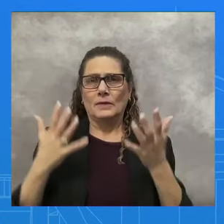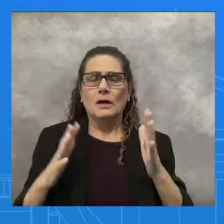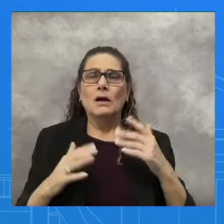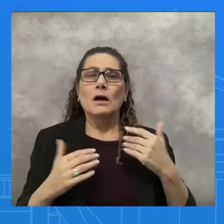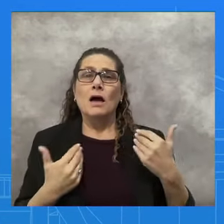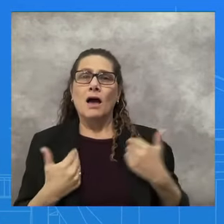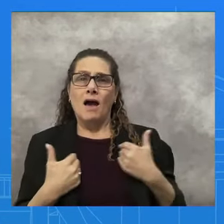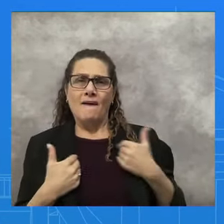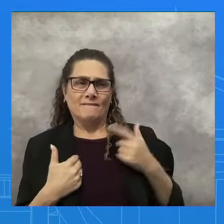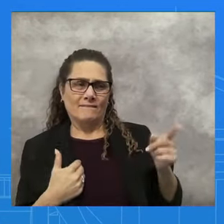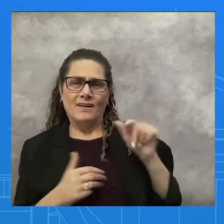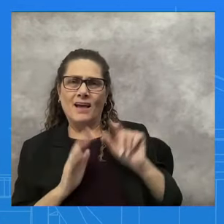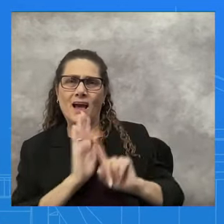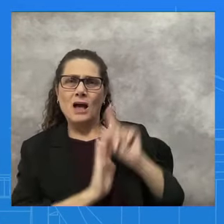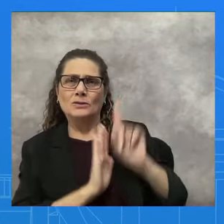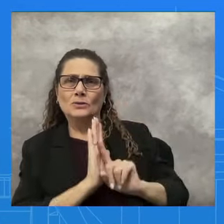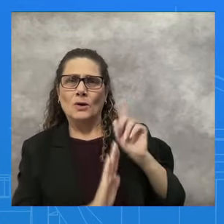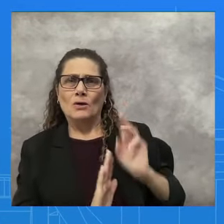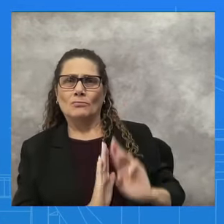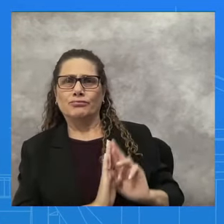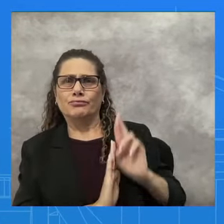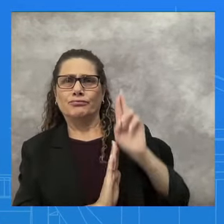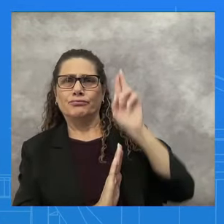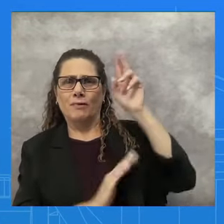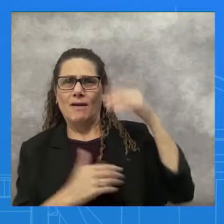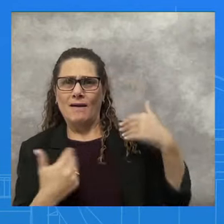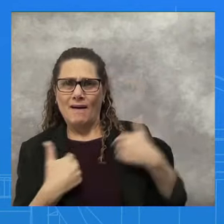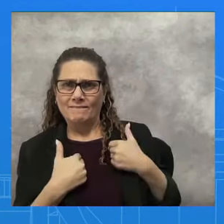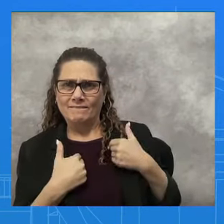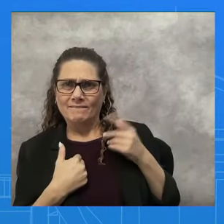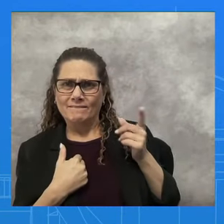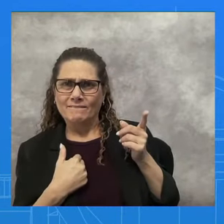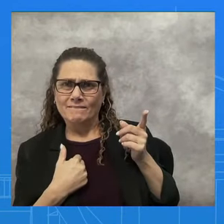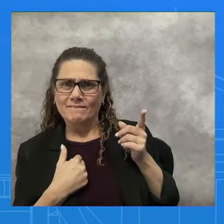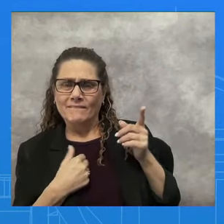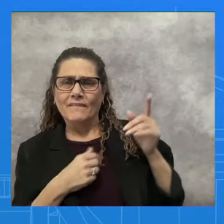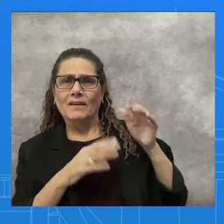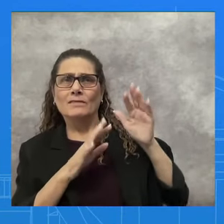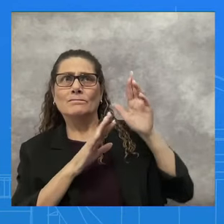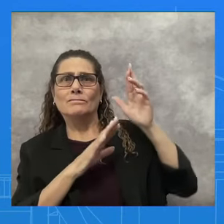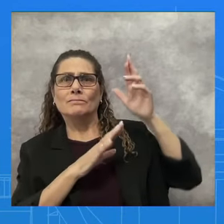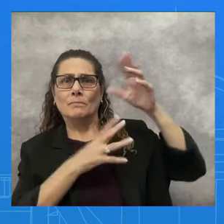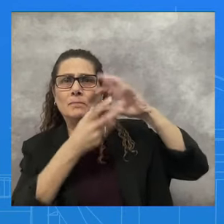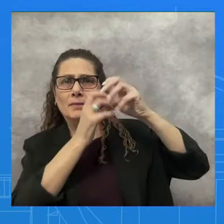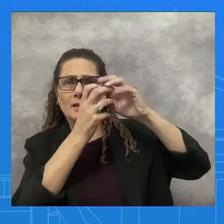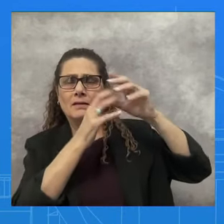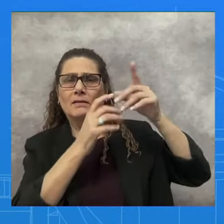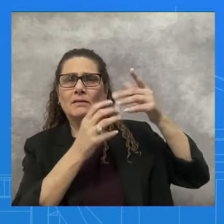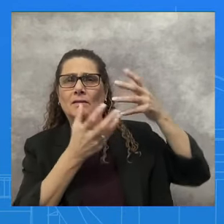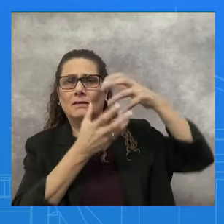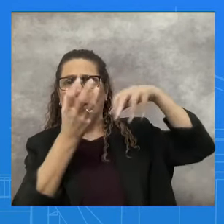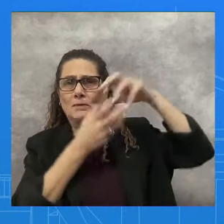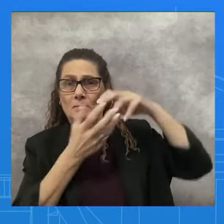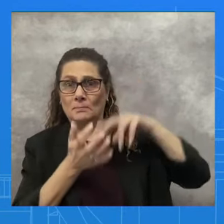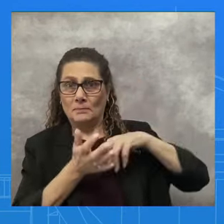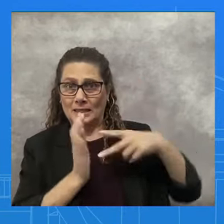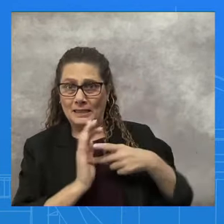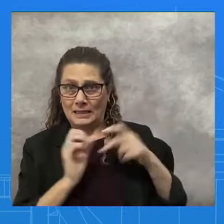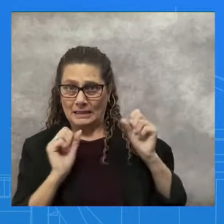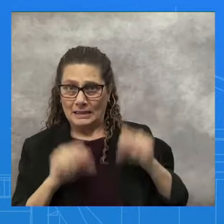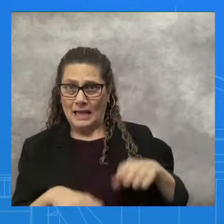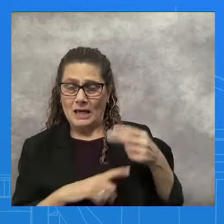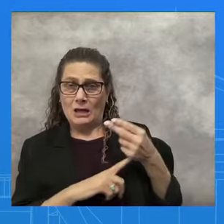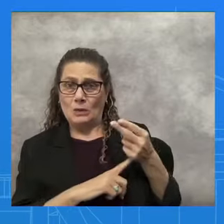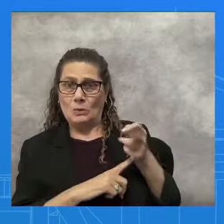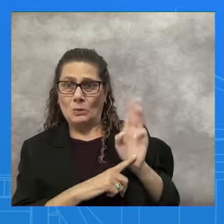in low orbit that could be at risk from an anti-satellite capability. So you're talking about potential human lives here, too. We heard from leading lawmakers, including those on the